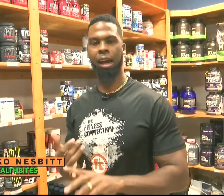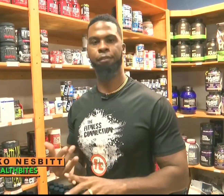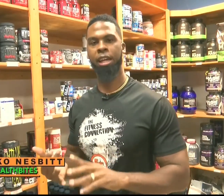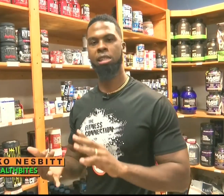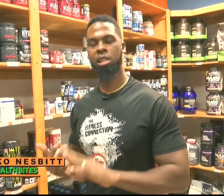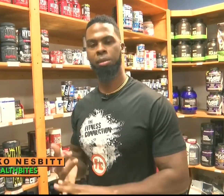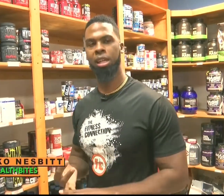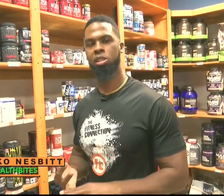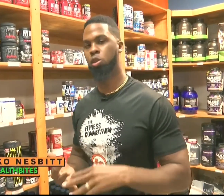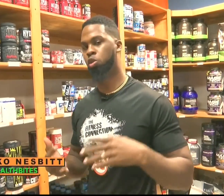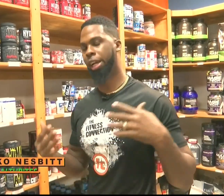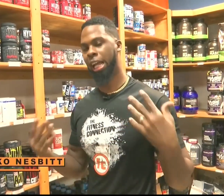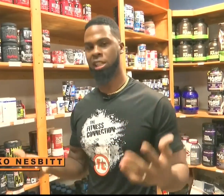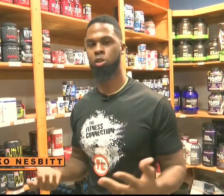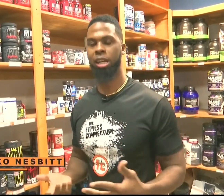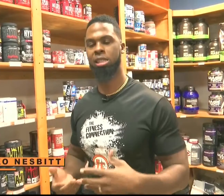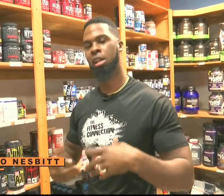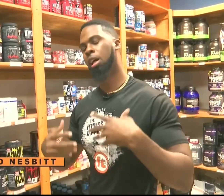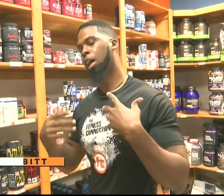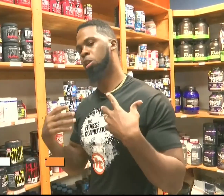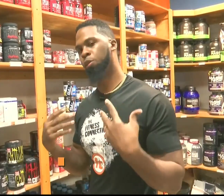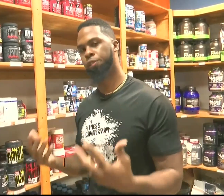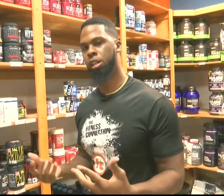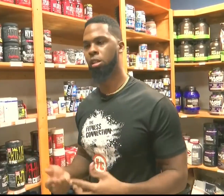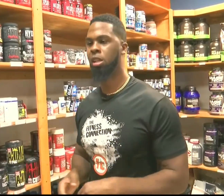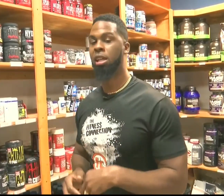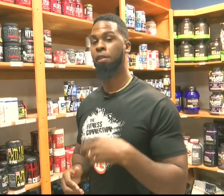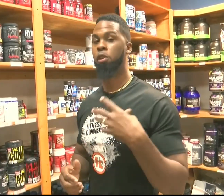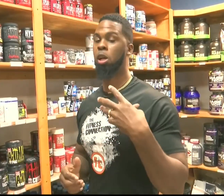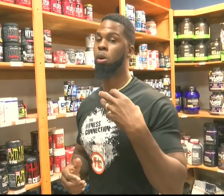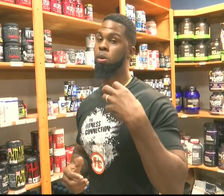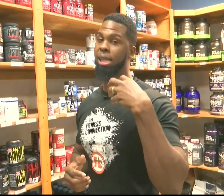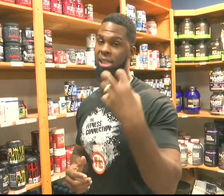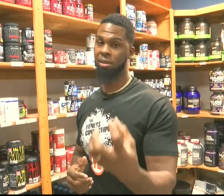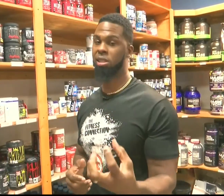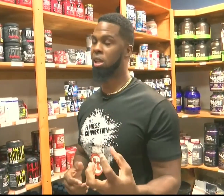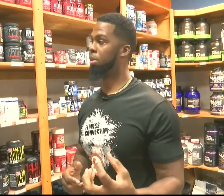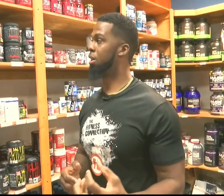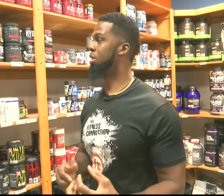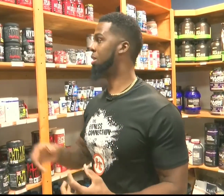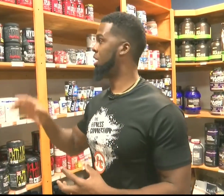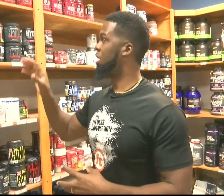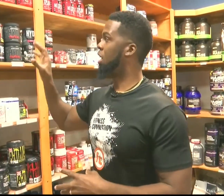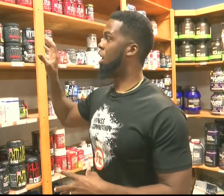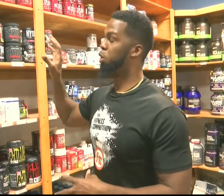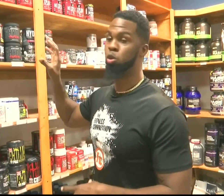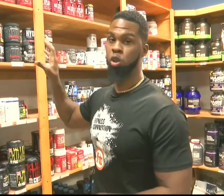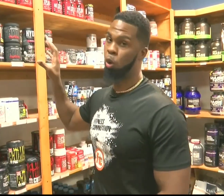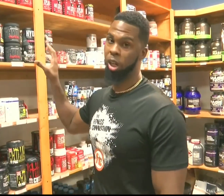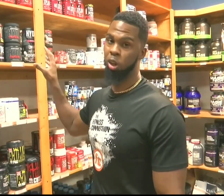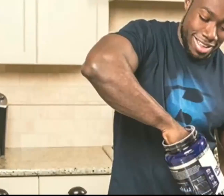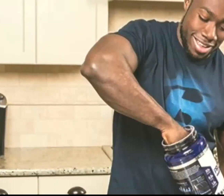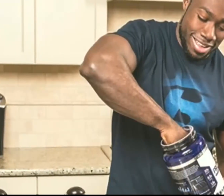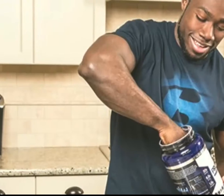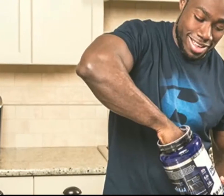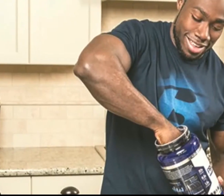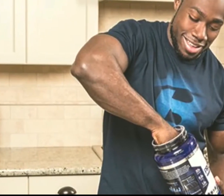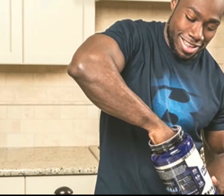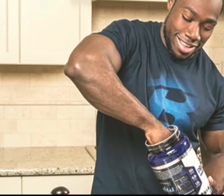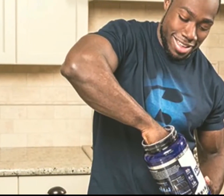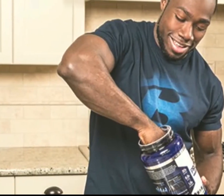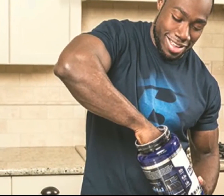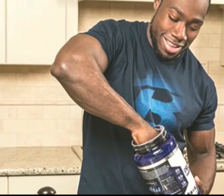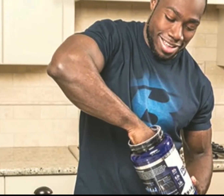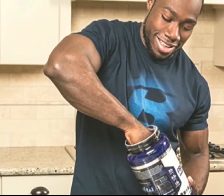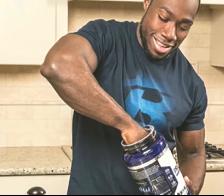So caffeine, stimulants, do you drink energy drinks? How do you feel? If you're someone who's sensitive to stimulants, you don't want to go with a stronger one first.